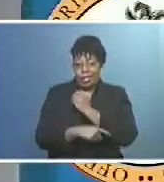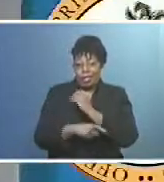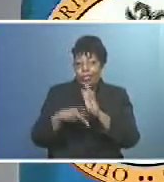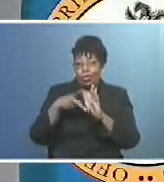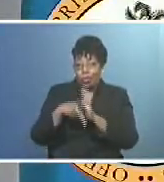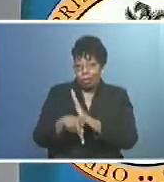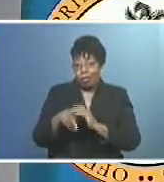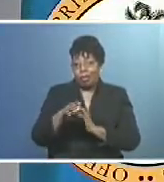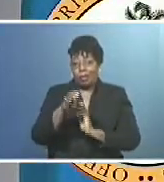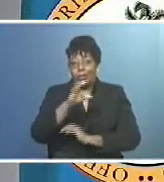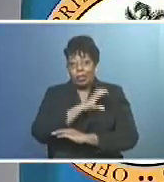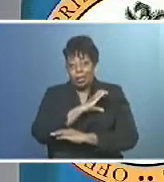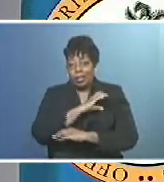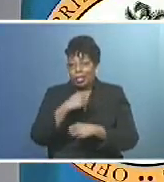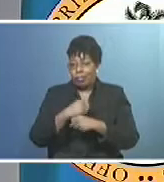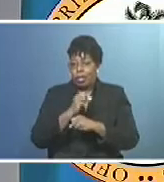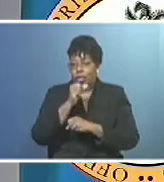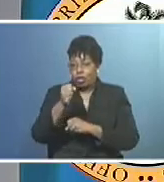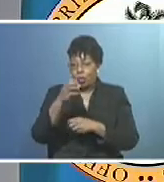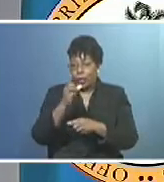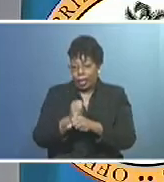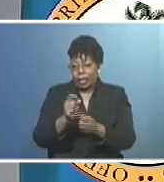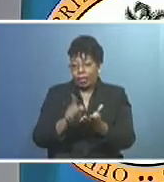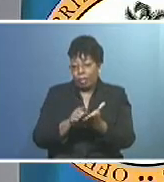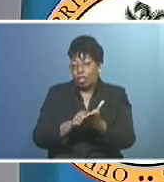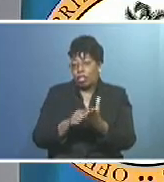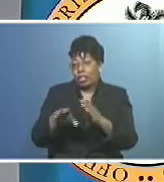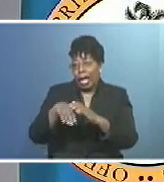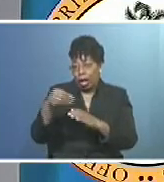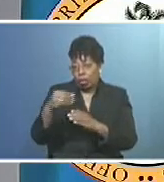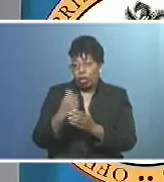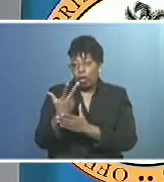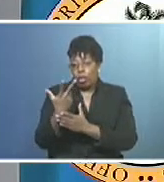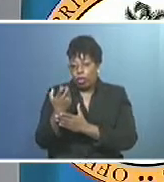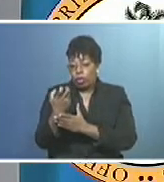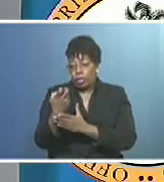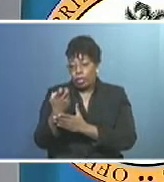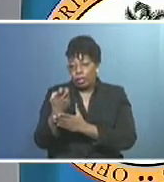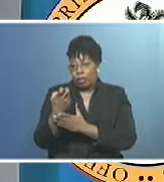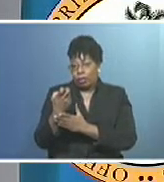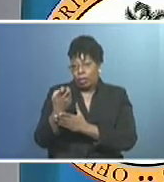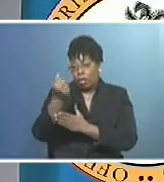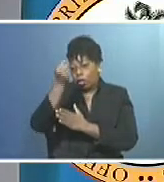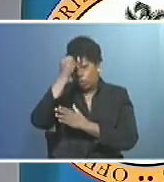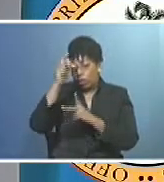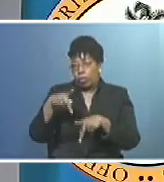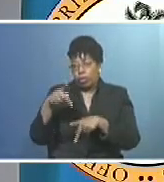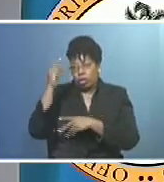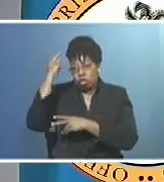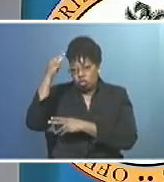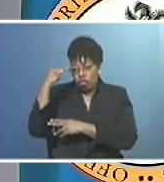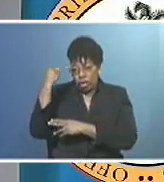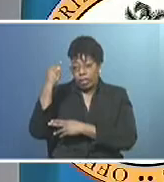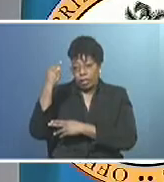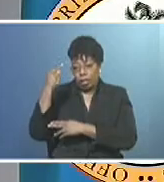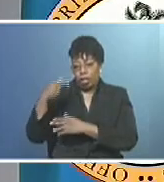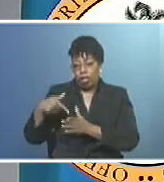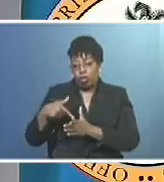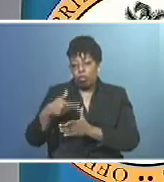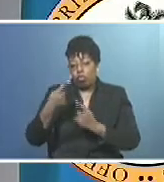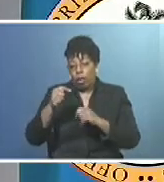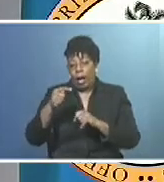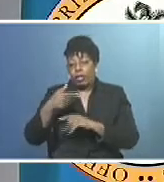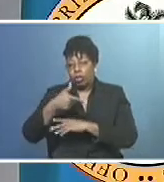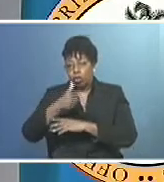kill police. Let's make sure we get that message out. These are 13 idiots who are crazy enough to pull a gun on my officers.